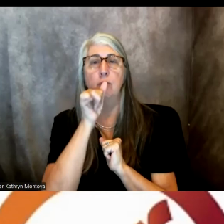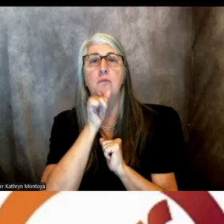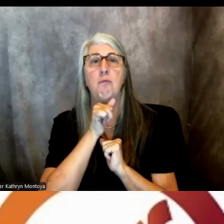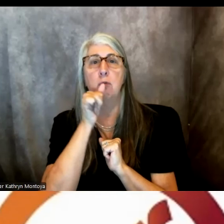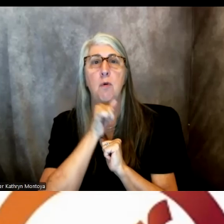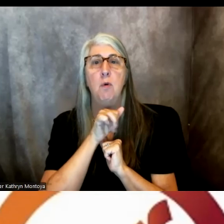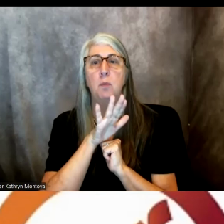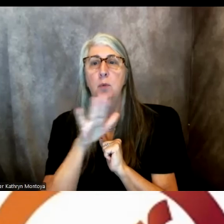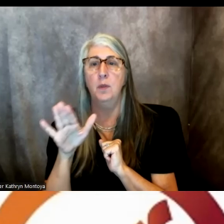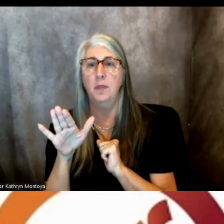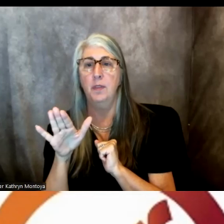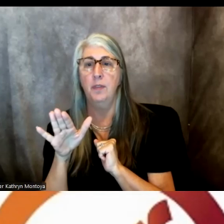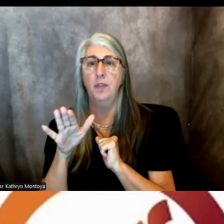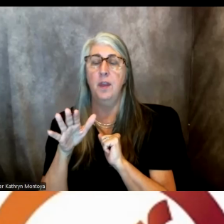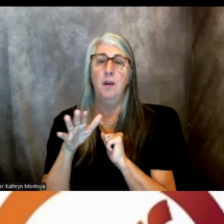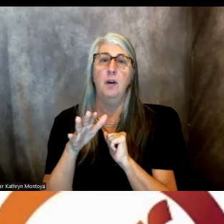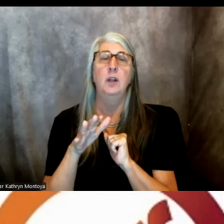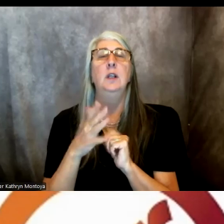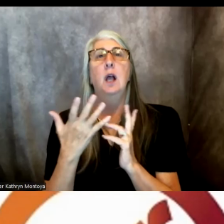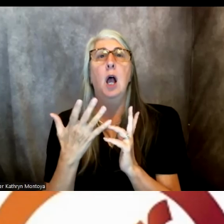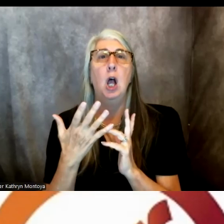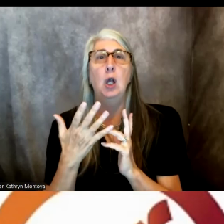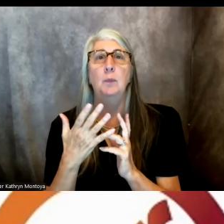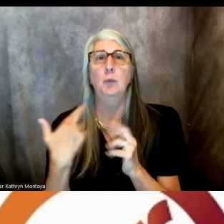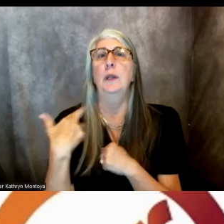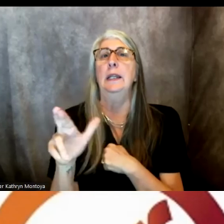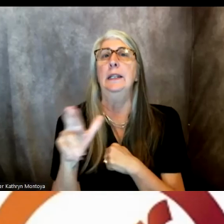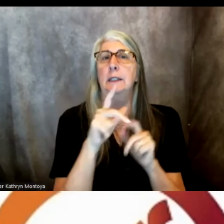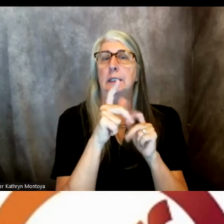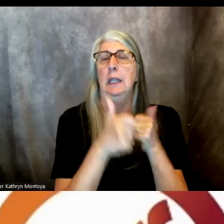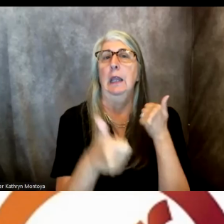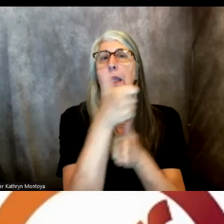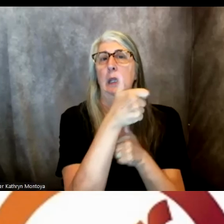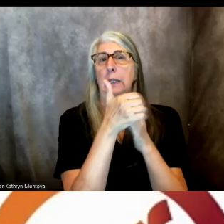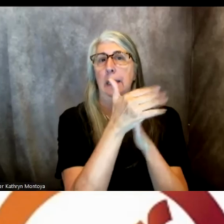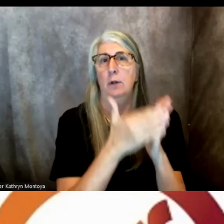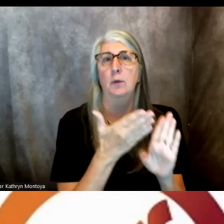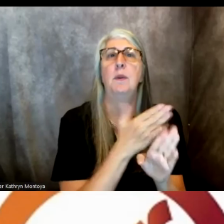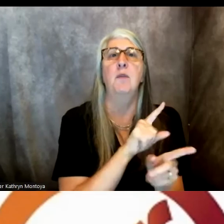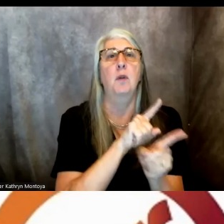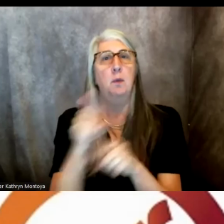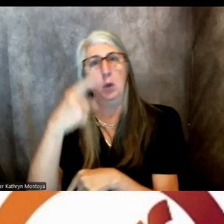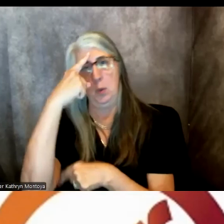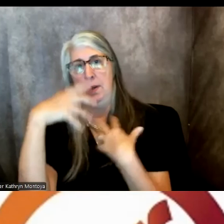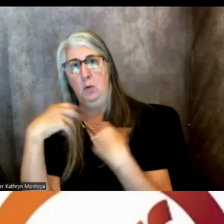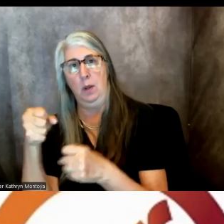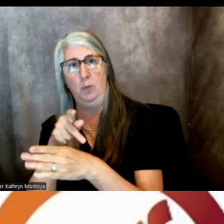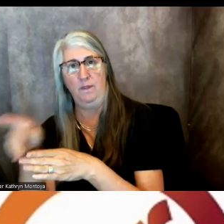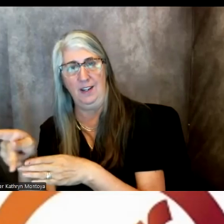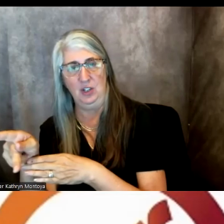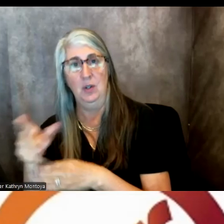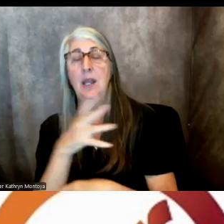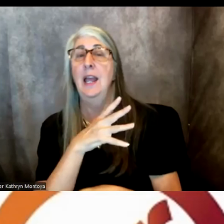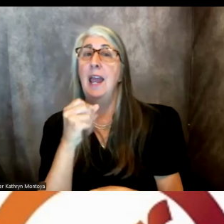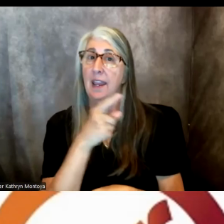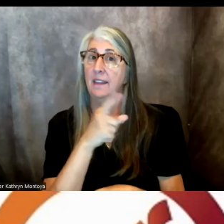their pastor, their priest before they would think about seeing a mental health professional. And they also